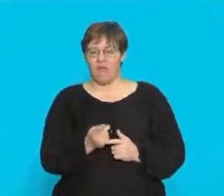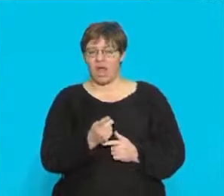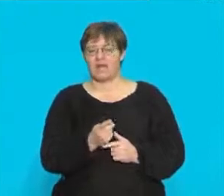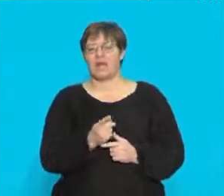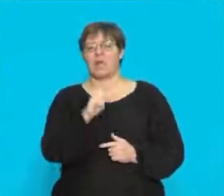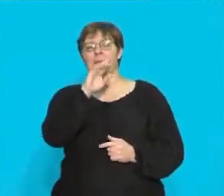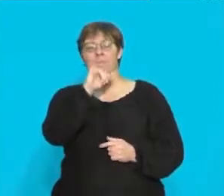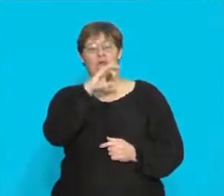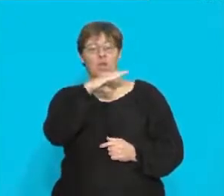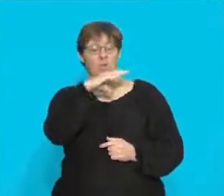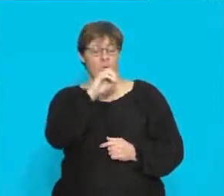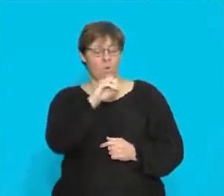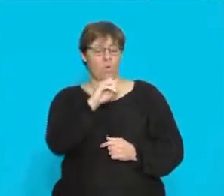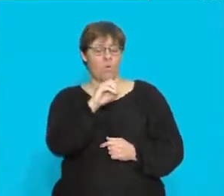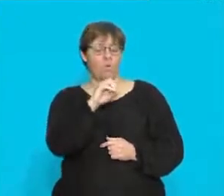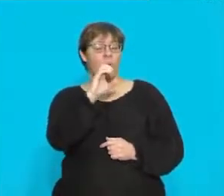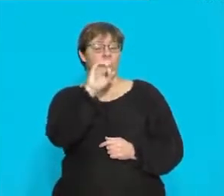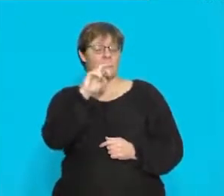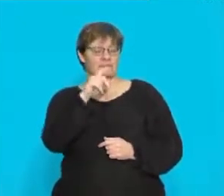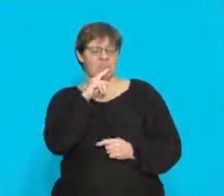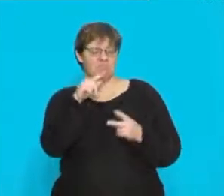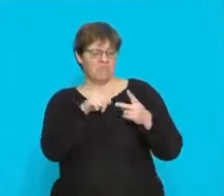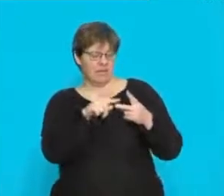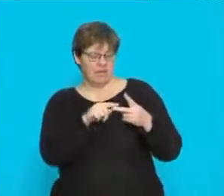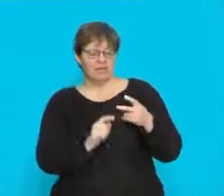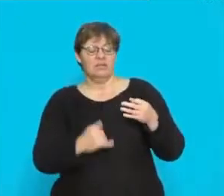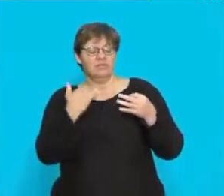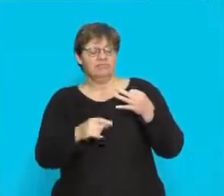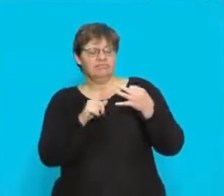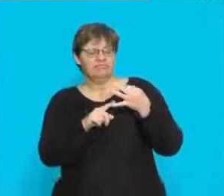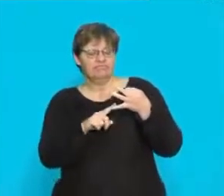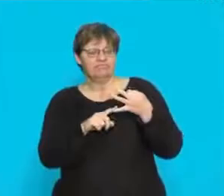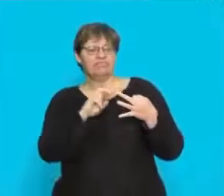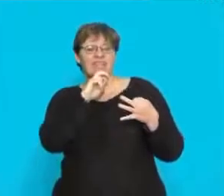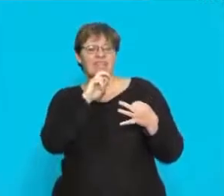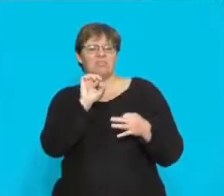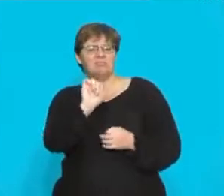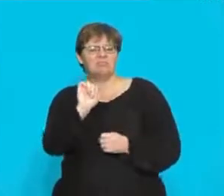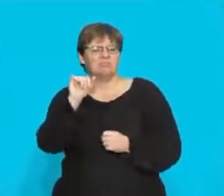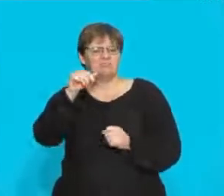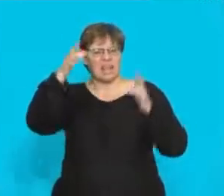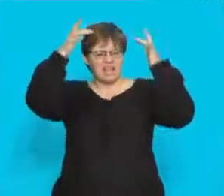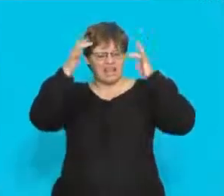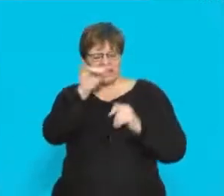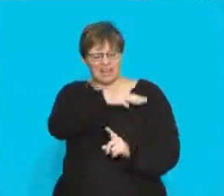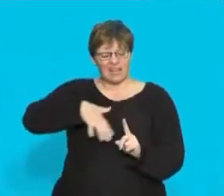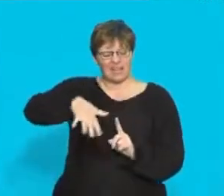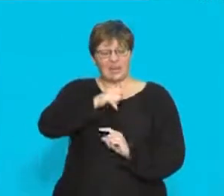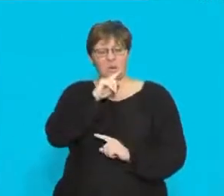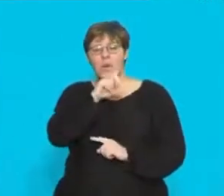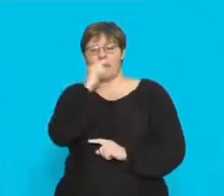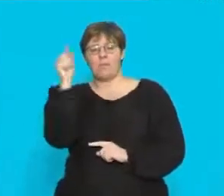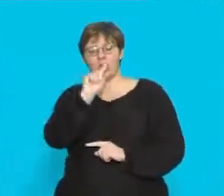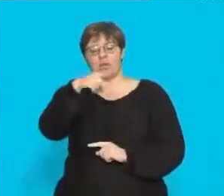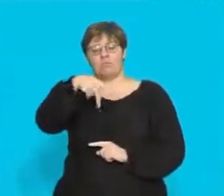the microorganism called bacteria. And today we're going to look at a kingdom of microorganisms